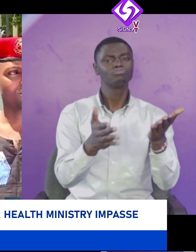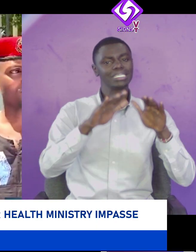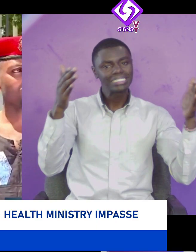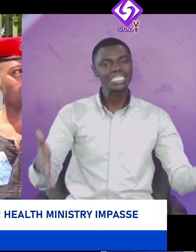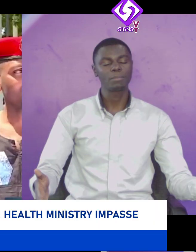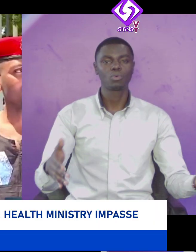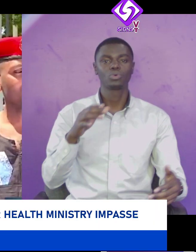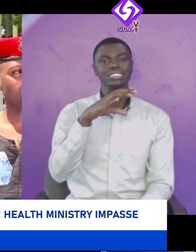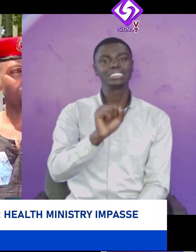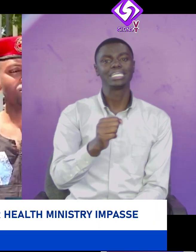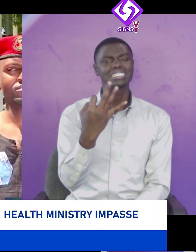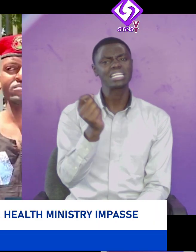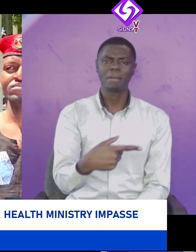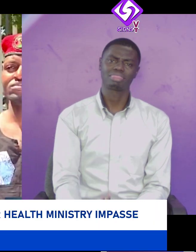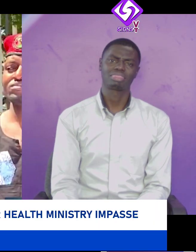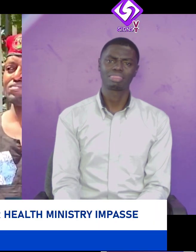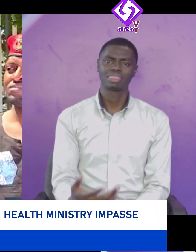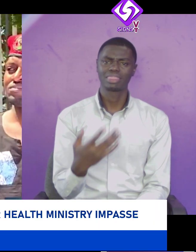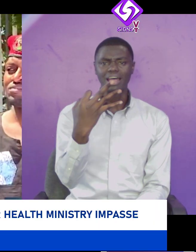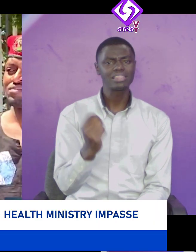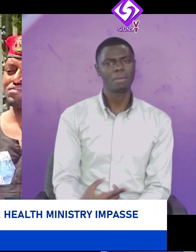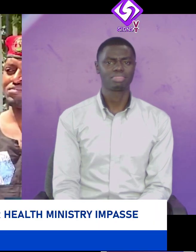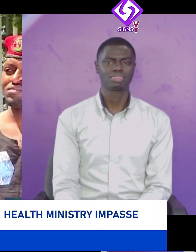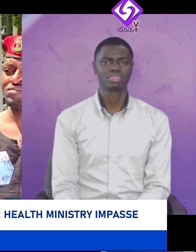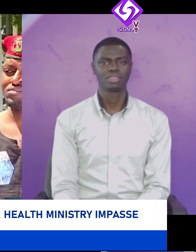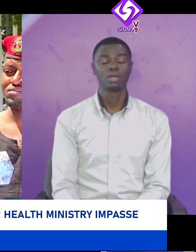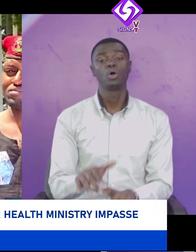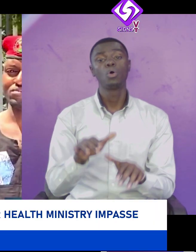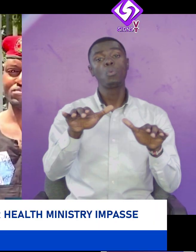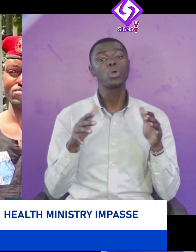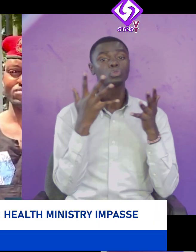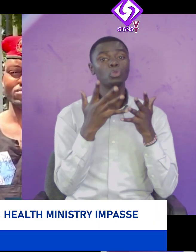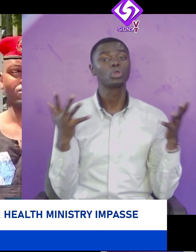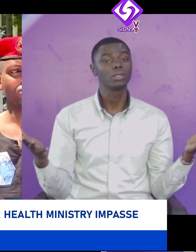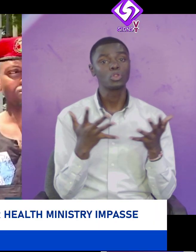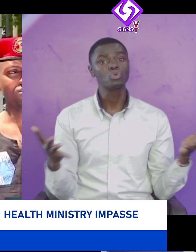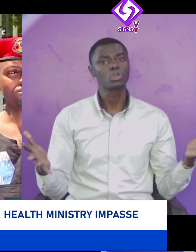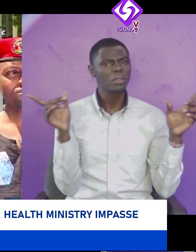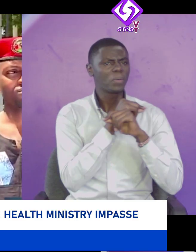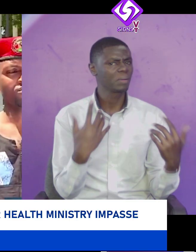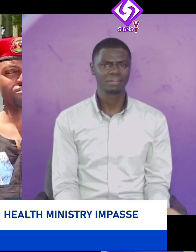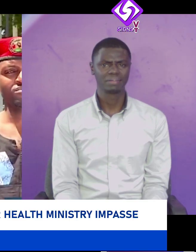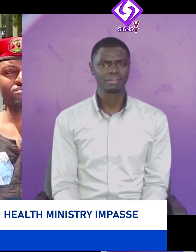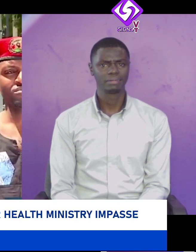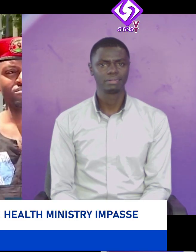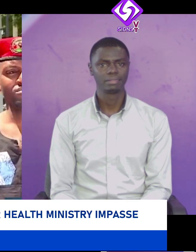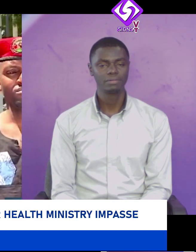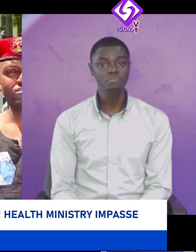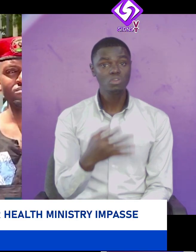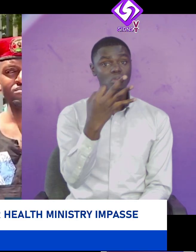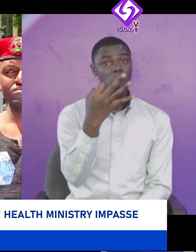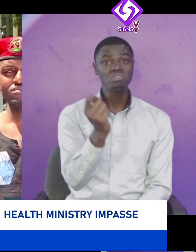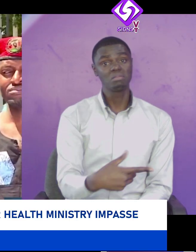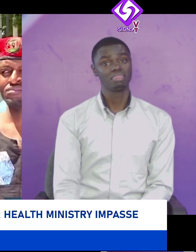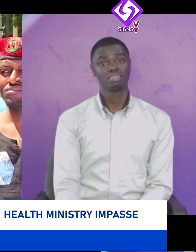months. For 3 months. Tunangoja document ambayo imemaliziwa. For 3 good